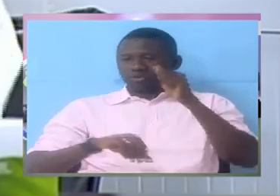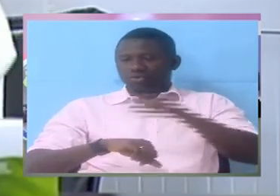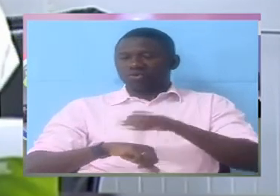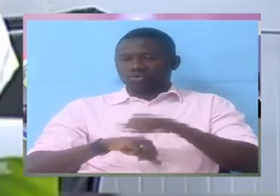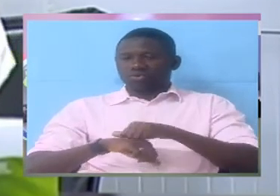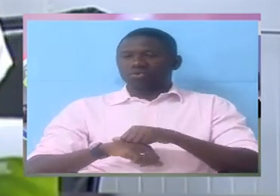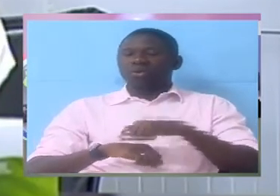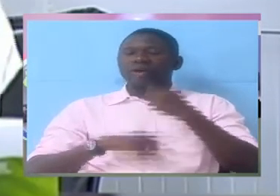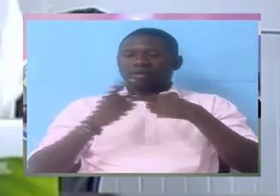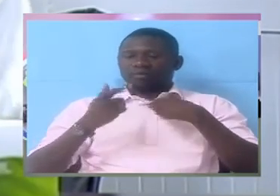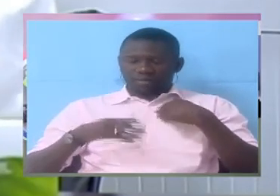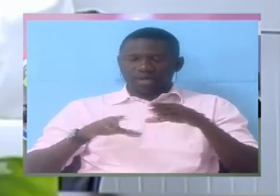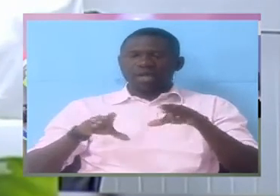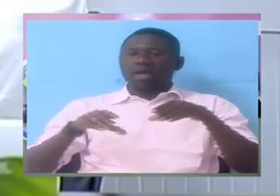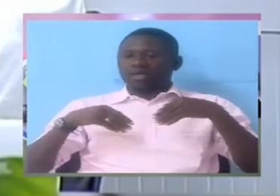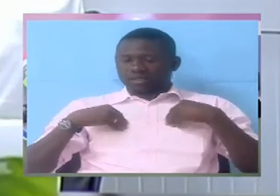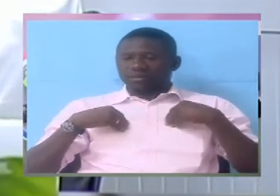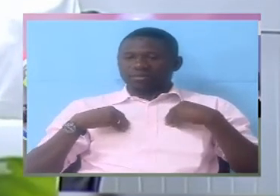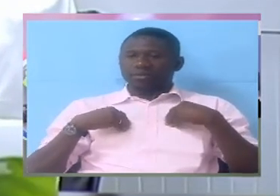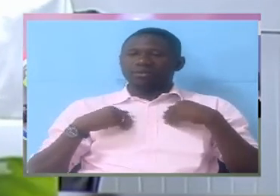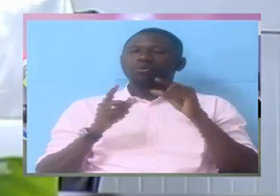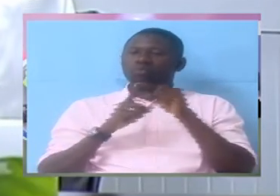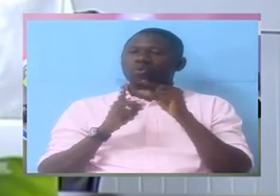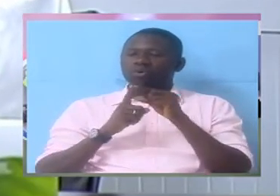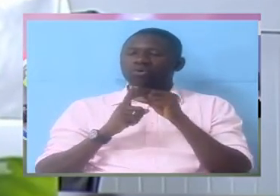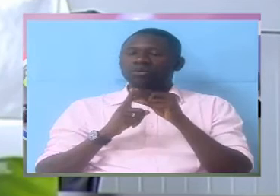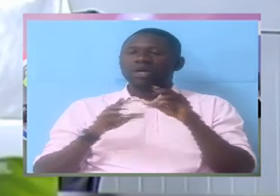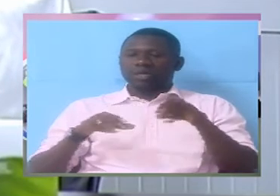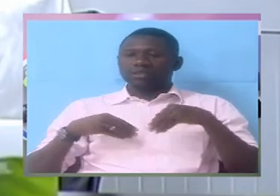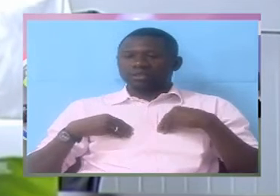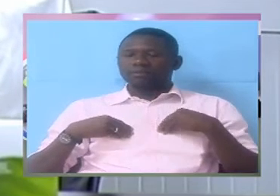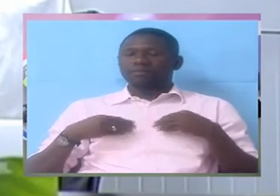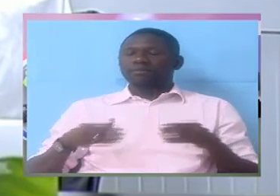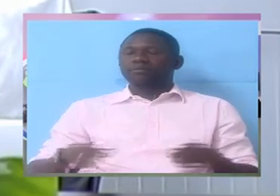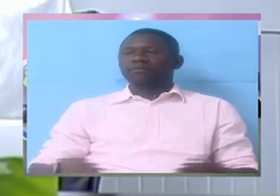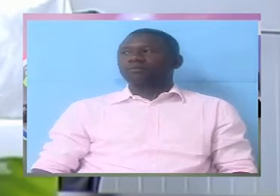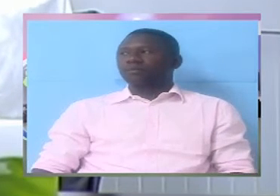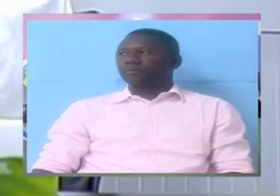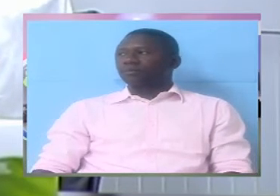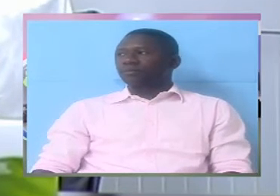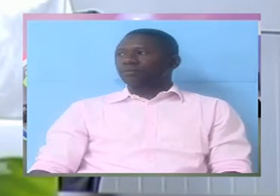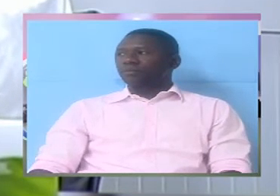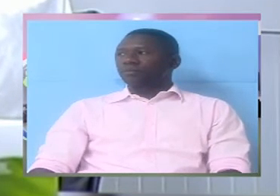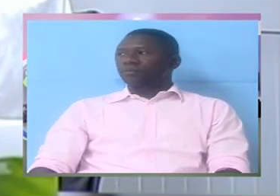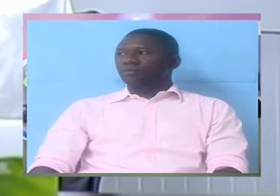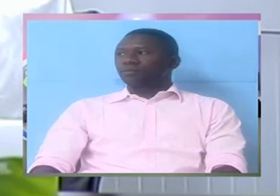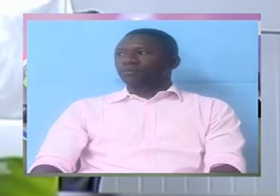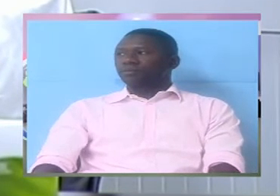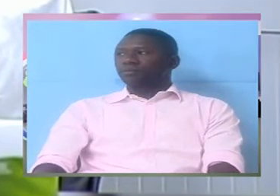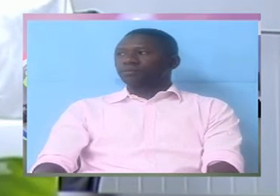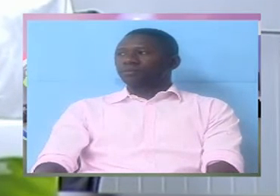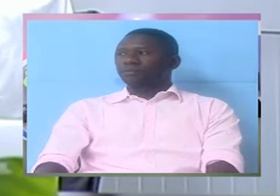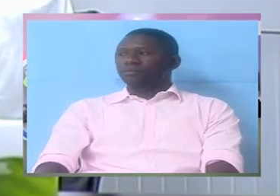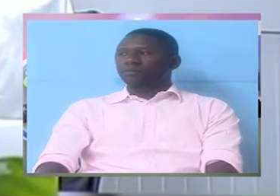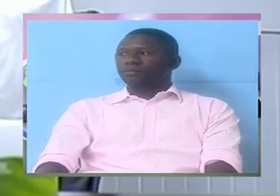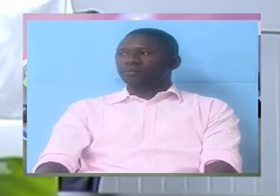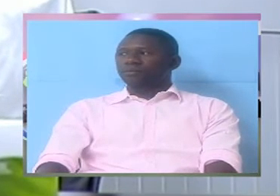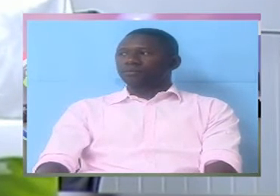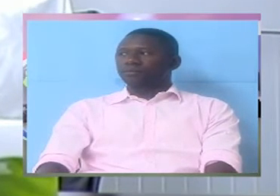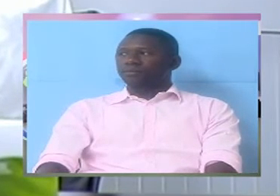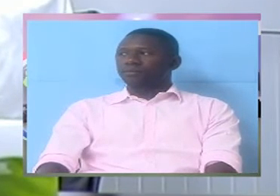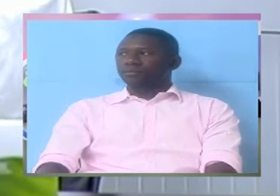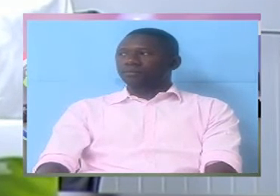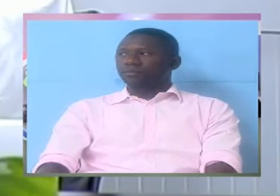it. Lead counsel in Senayan de Macabo Nyotoko, Femfenia Kemola Mensike